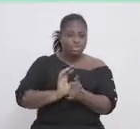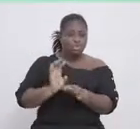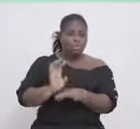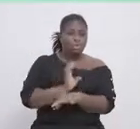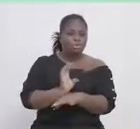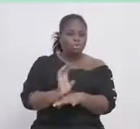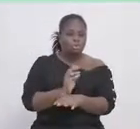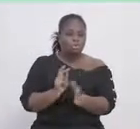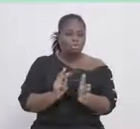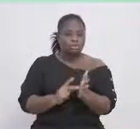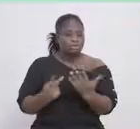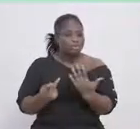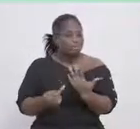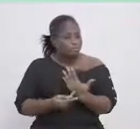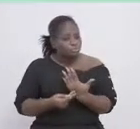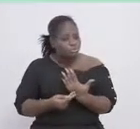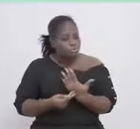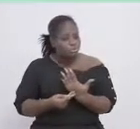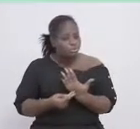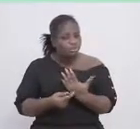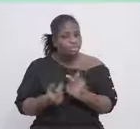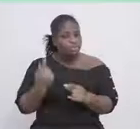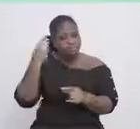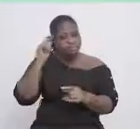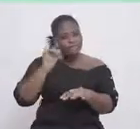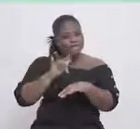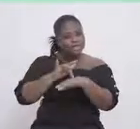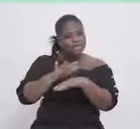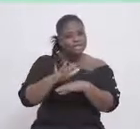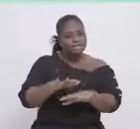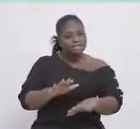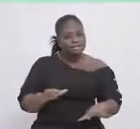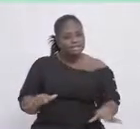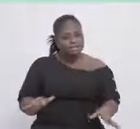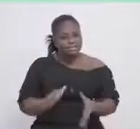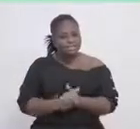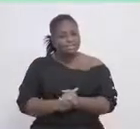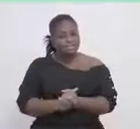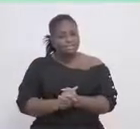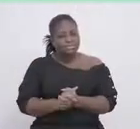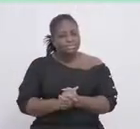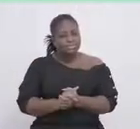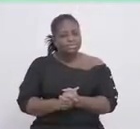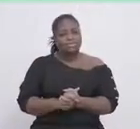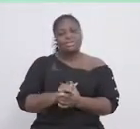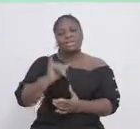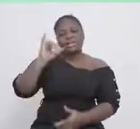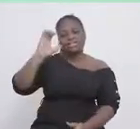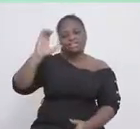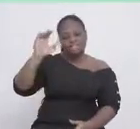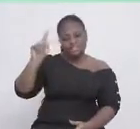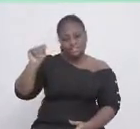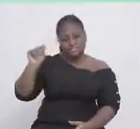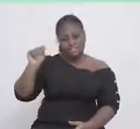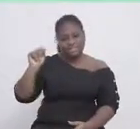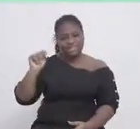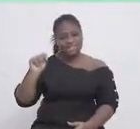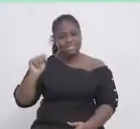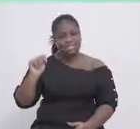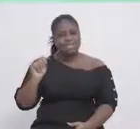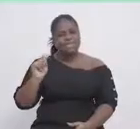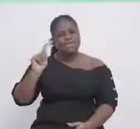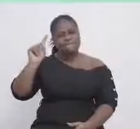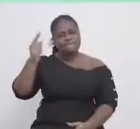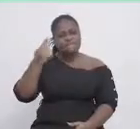She also provides consultancy service for early childhood learning centers to develop their ICT curriculum. And Ernestina was the